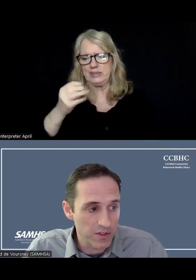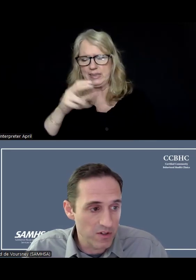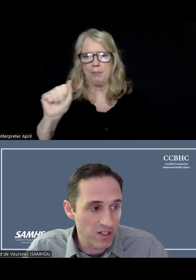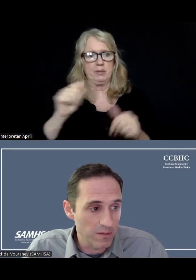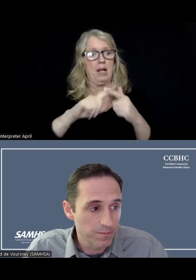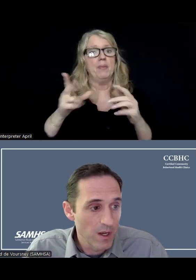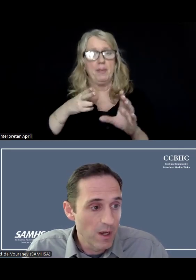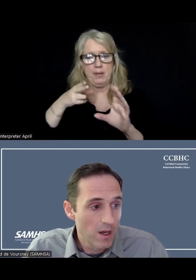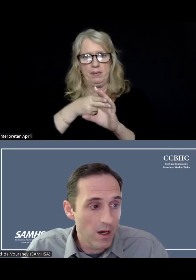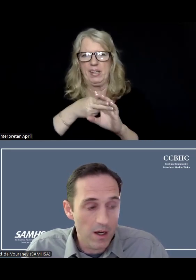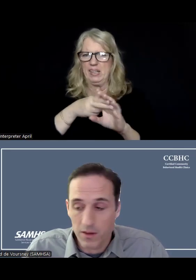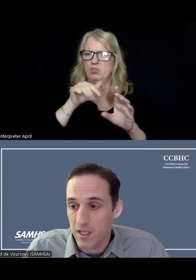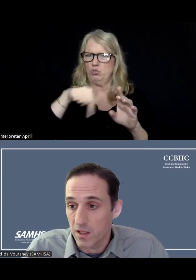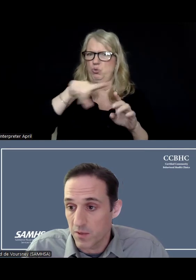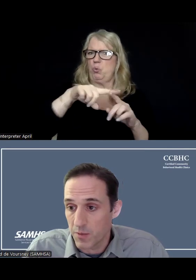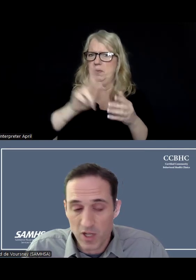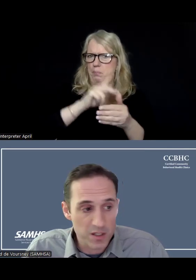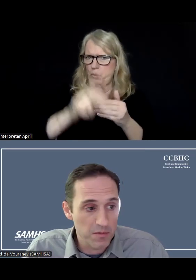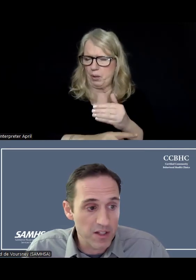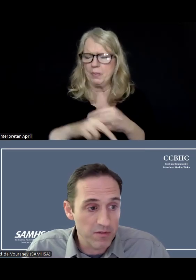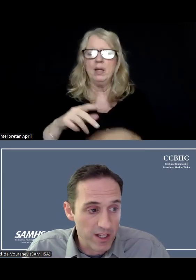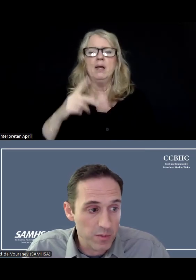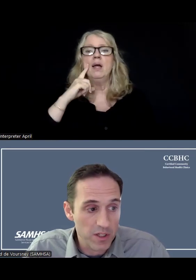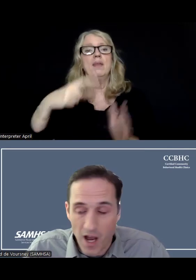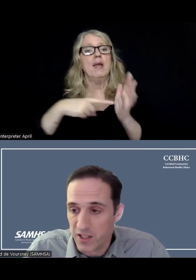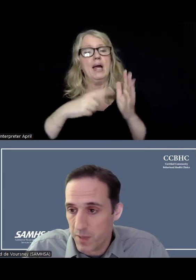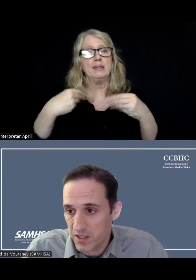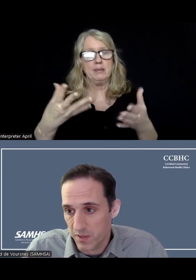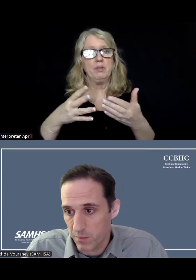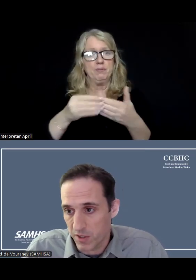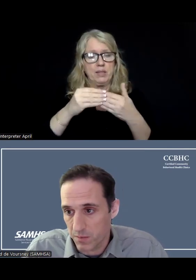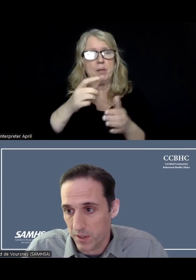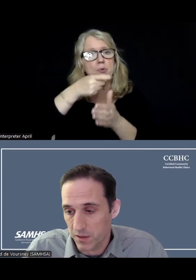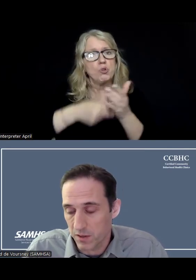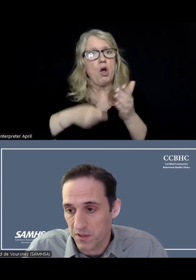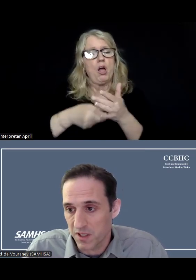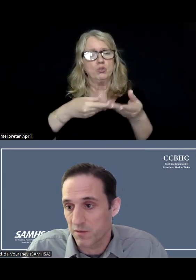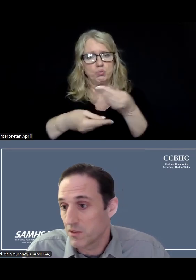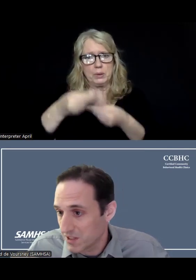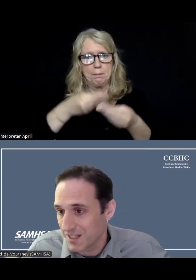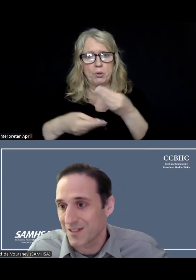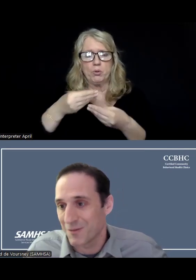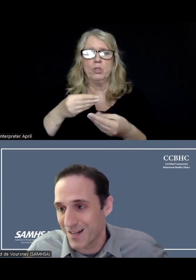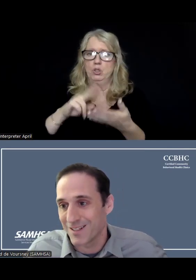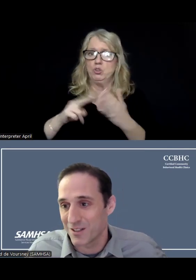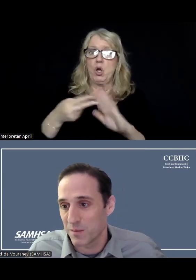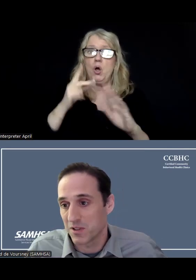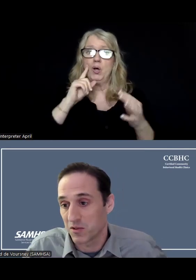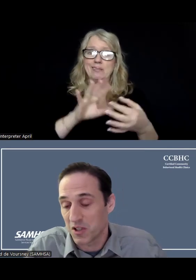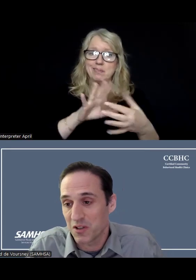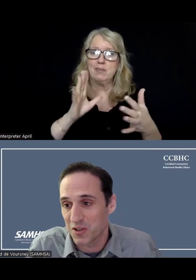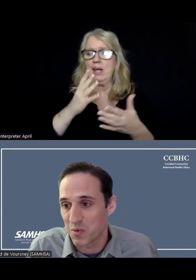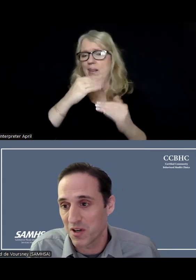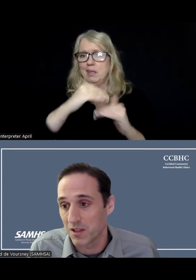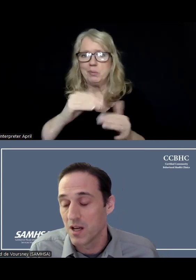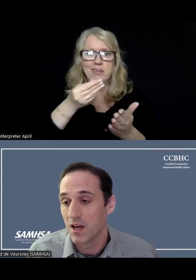join the demonstration. The demonstration provides flexible and cost-based reimbursement. So instead of disconnected financing streams that